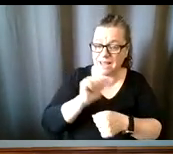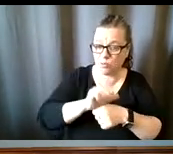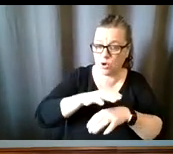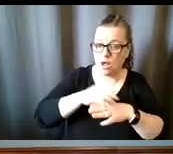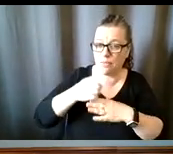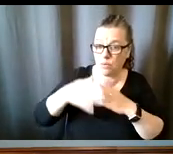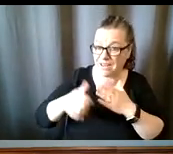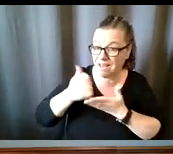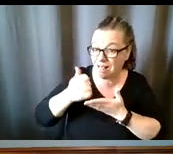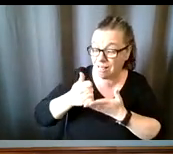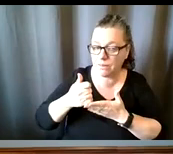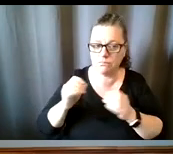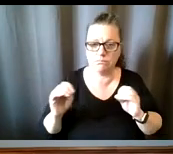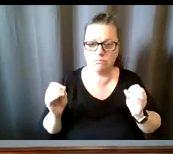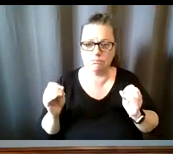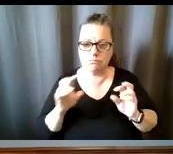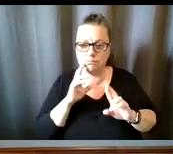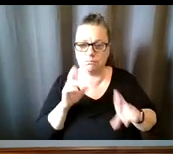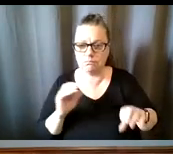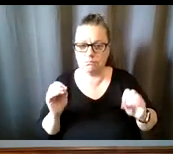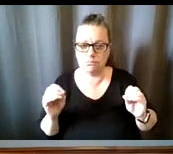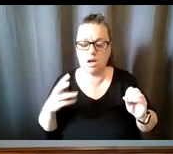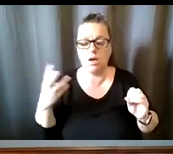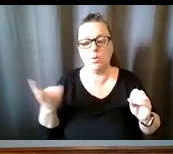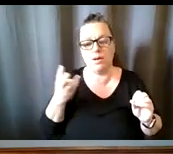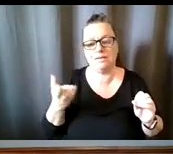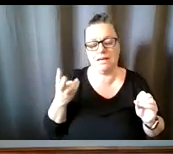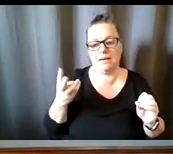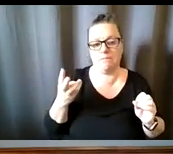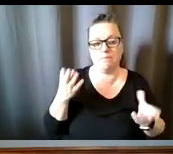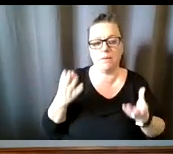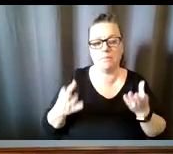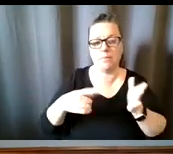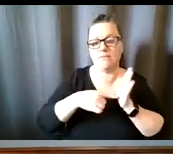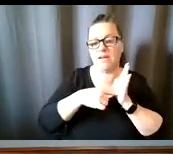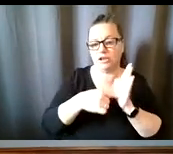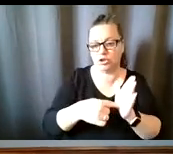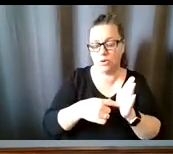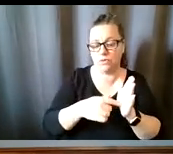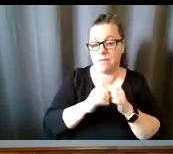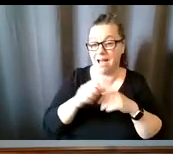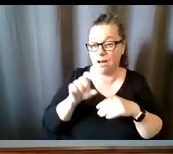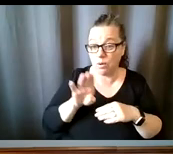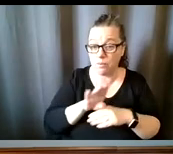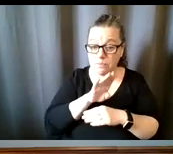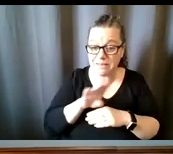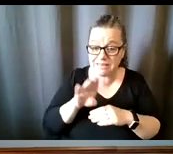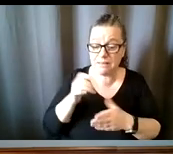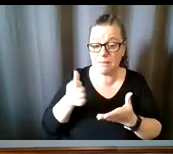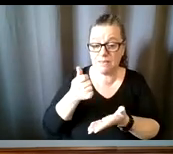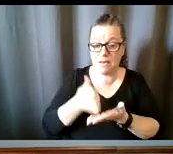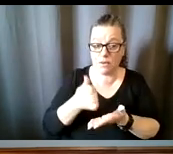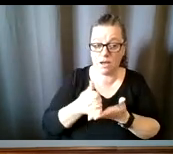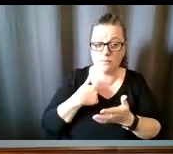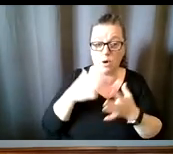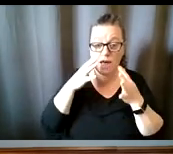help? Again, nothing. So on Wednesday, I figured, well, maybe if I show them just how busy I am, that might help. So I